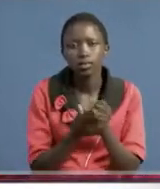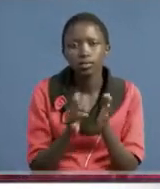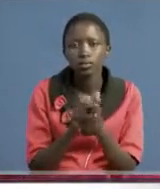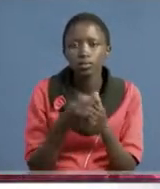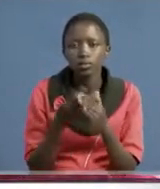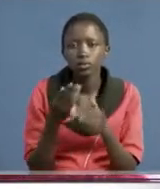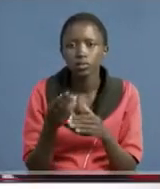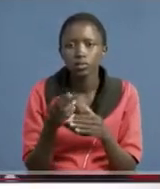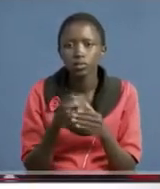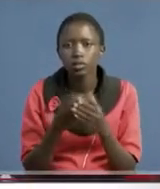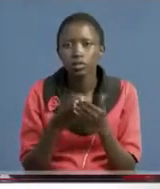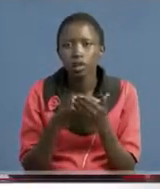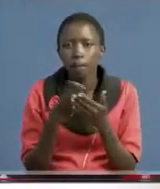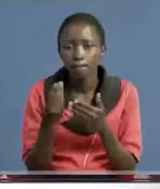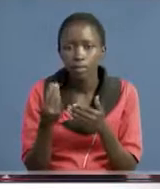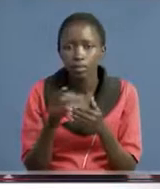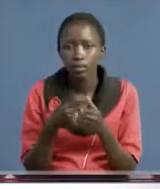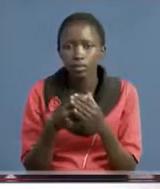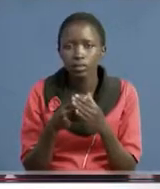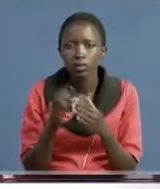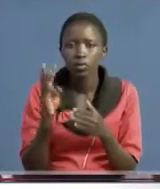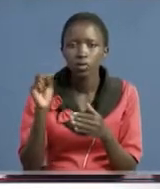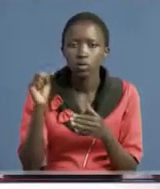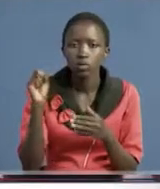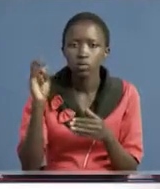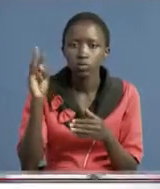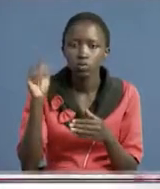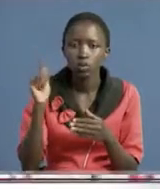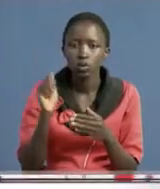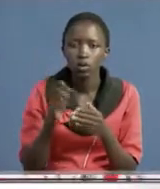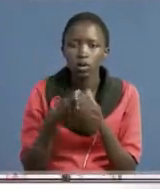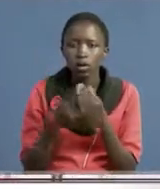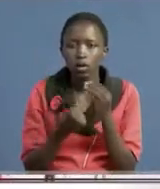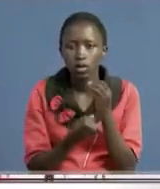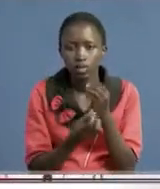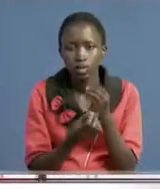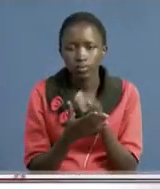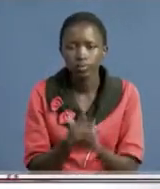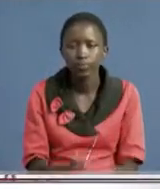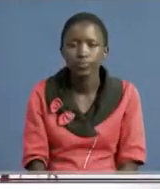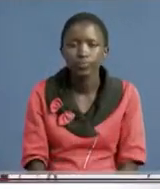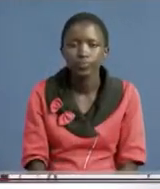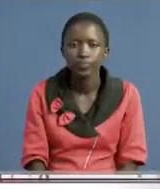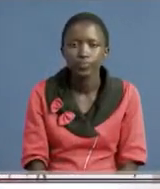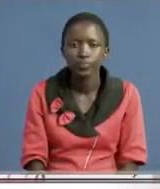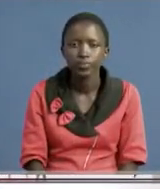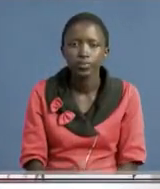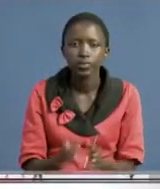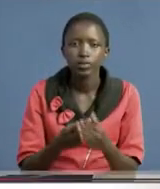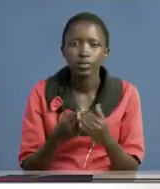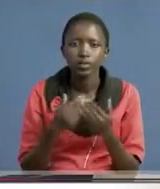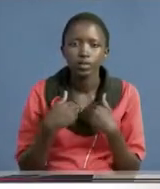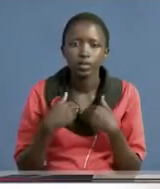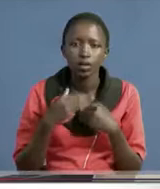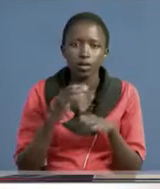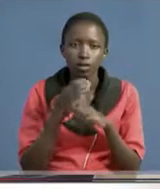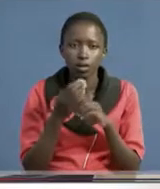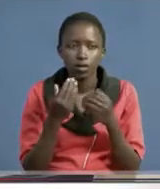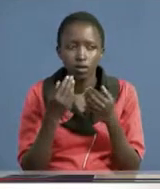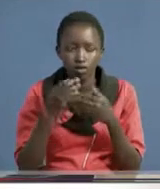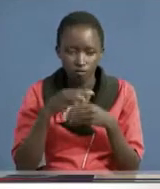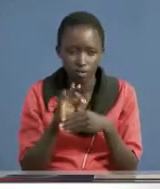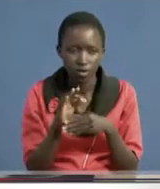regular cash transfer, as Cynthia Waswa, a clerk in the Oparanya Care program, tells us. Clinic ine ya mimba